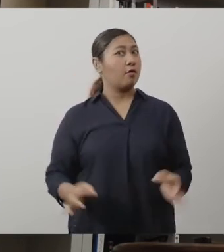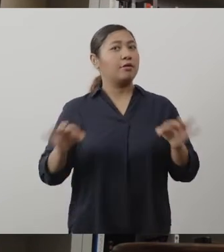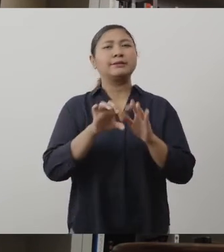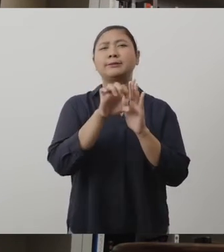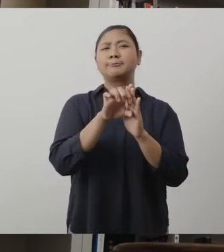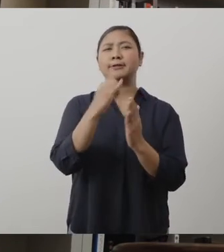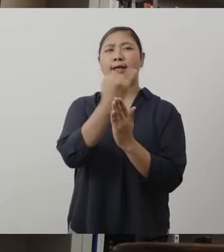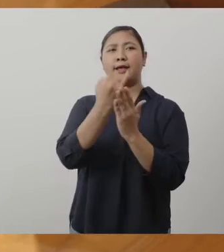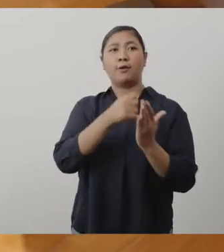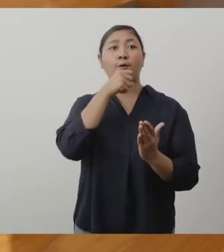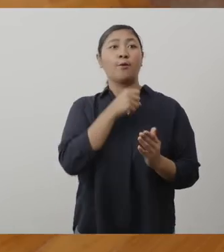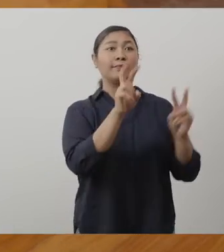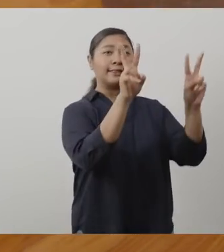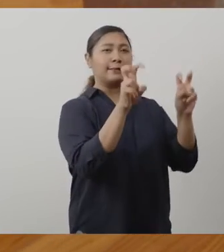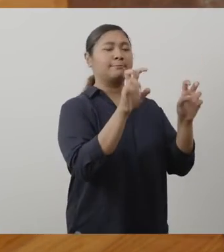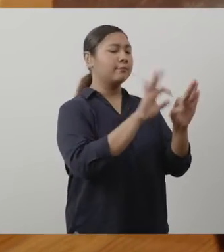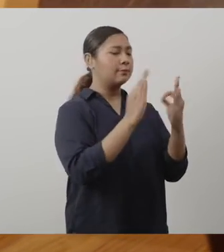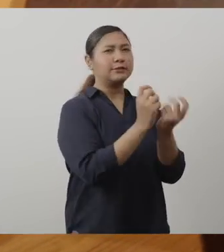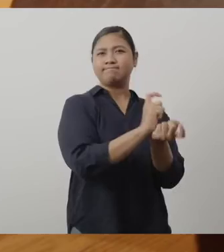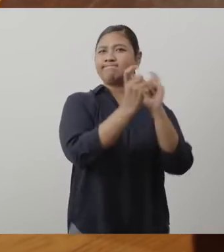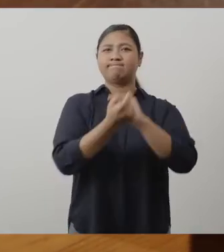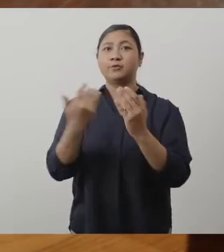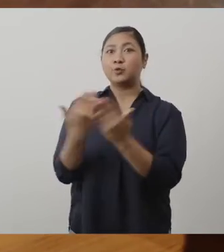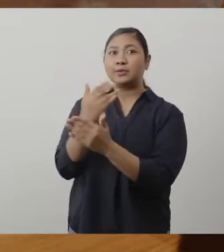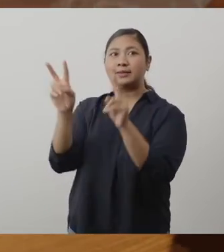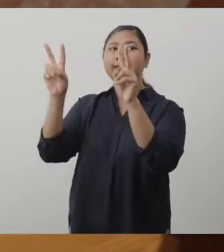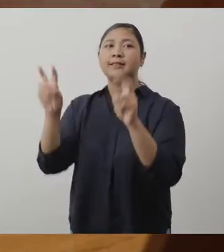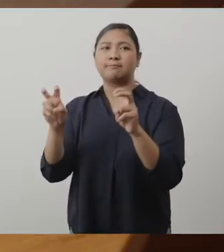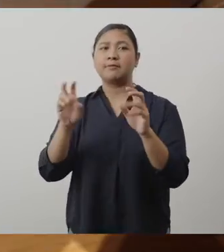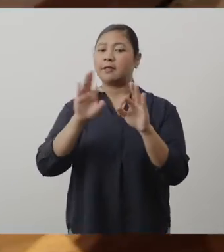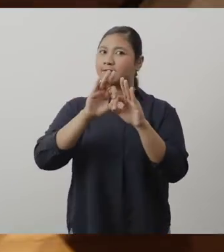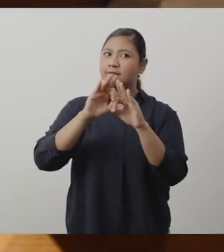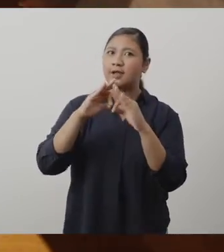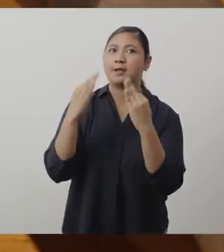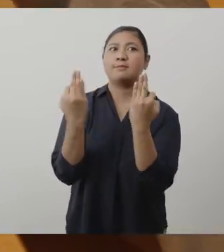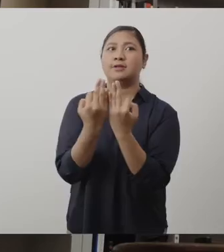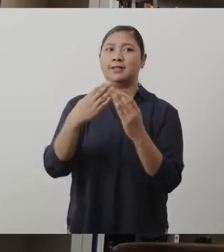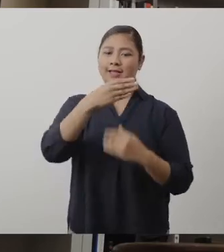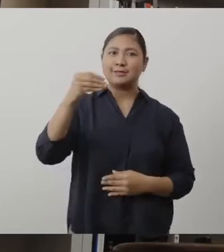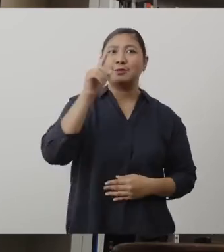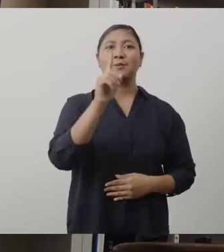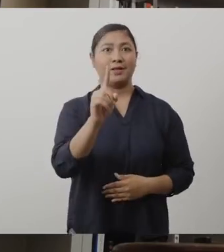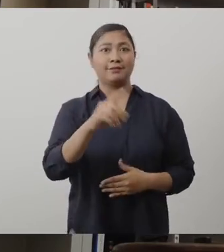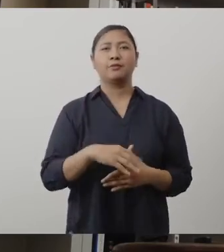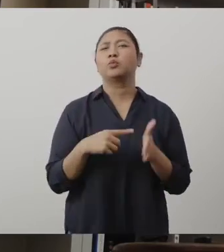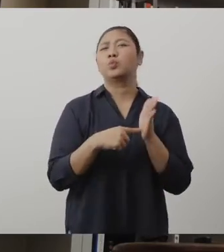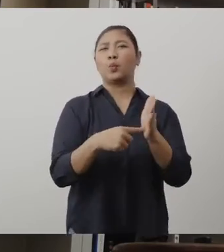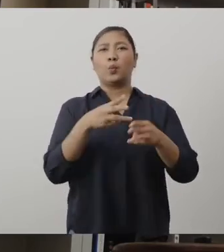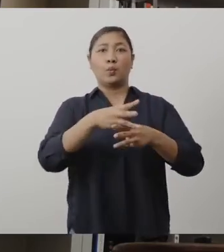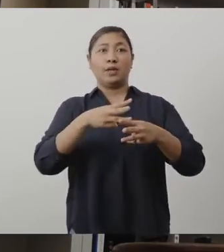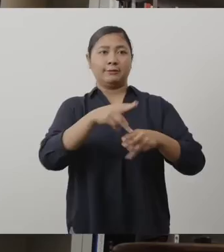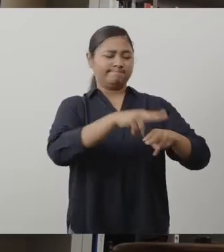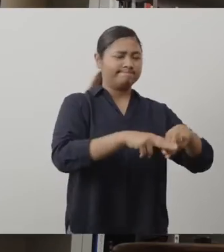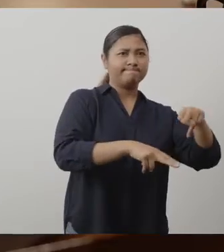art pieces that we've selected, Family, we worked into Family N1, it featured a number of wood planks leaning onto each other. And when we're